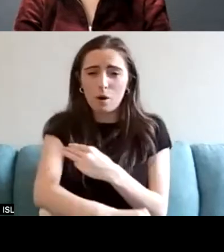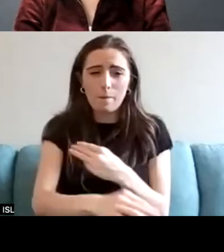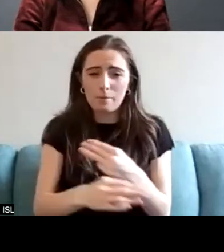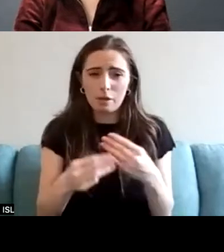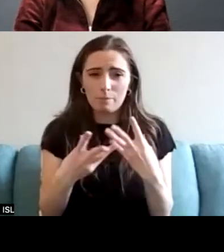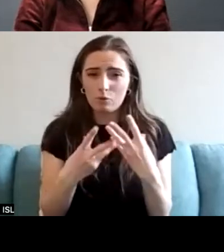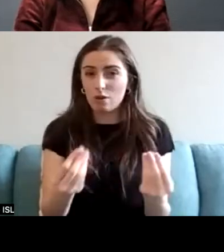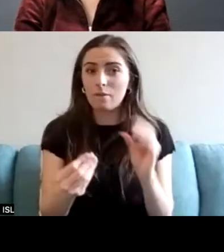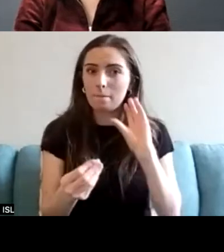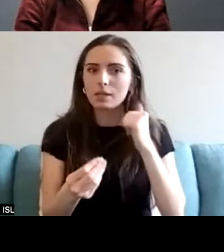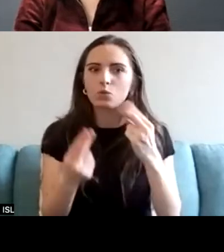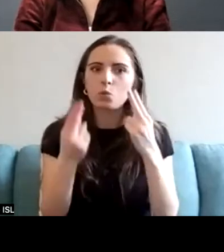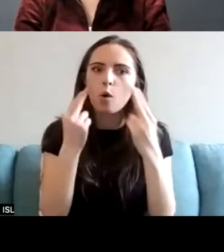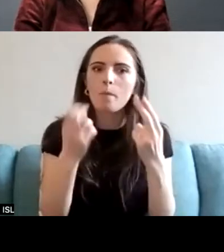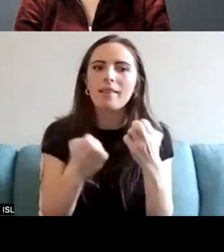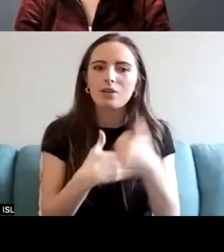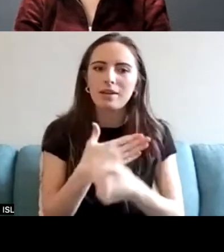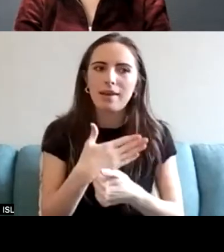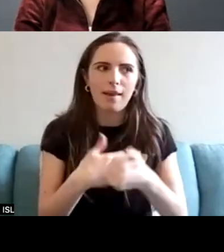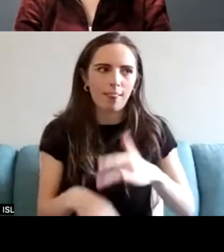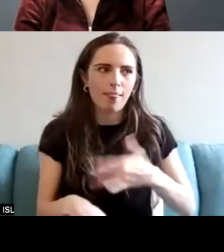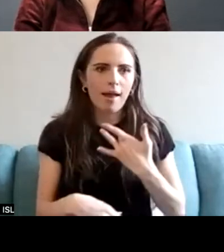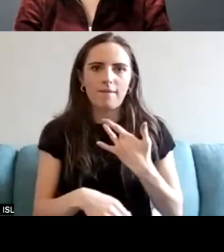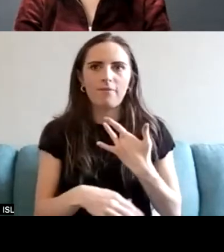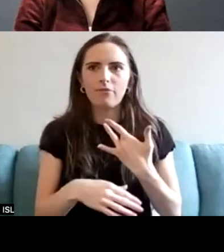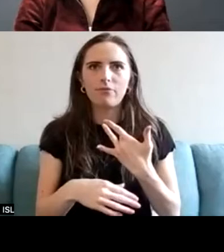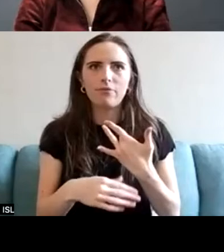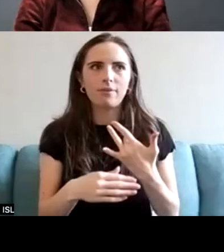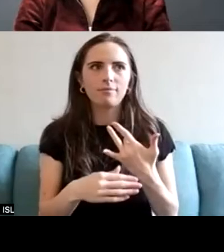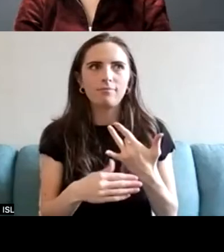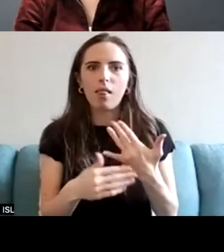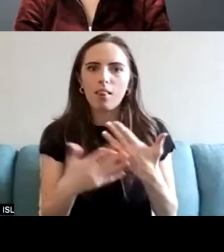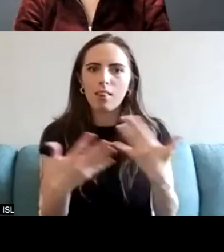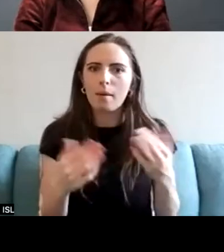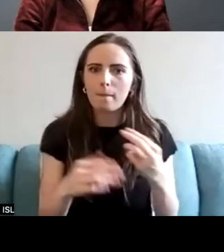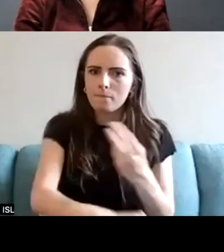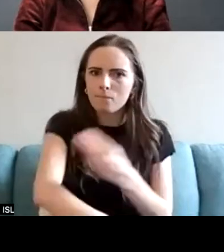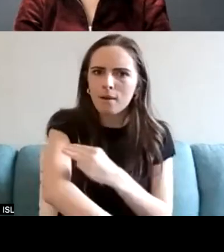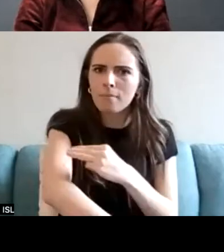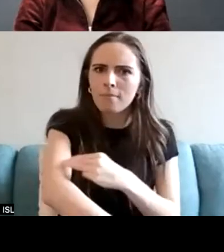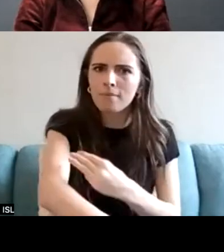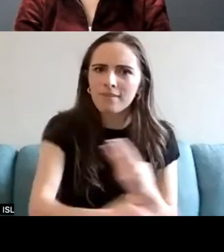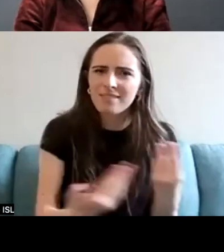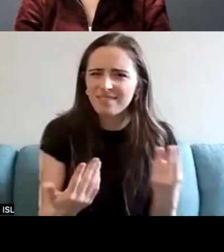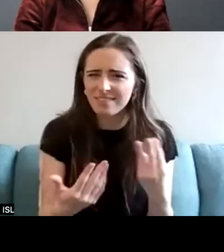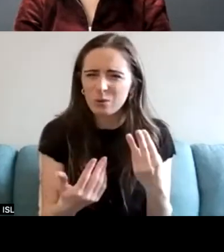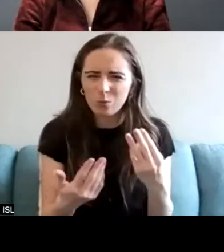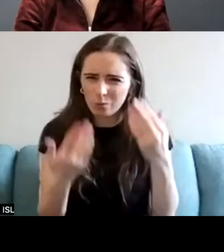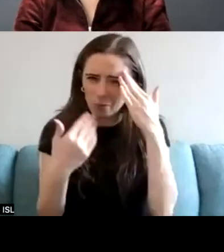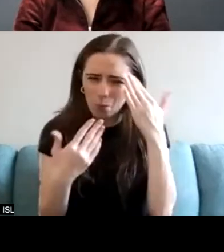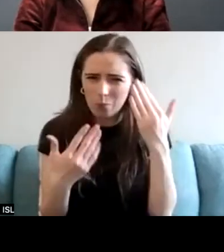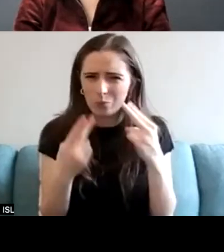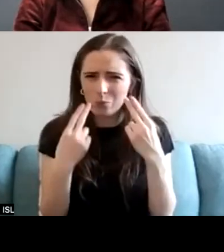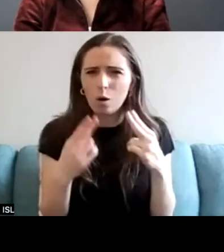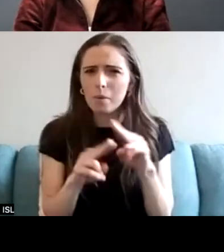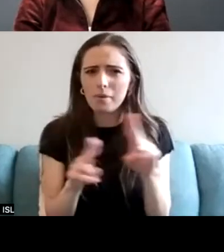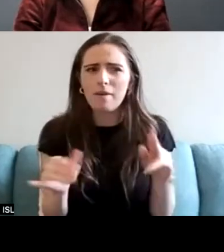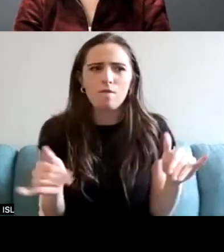often. So if there's a concern, don't be afraid to ask. We can answer your questions. We don't